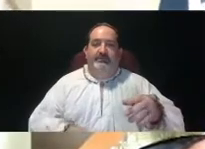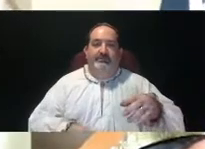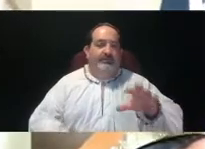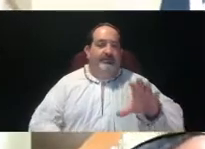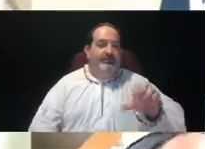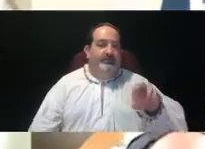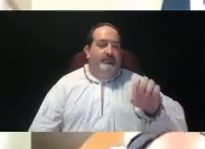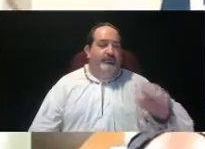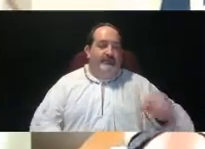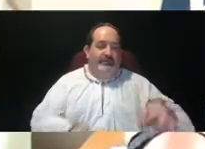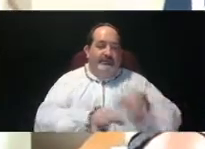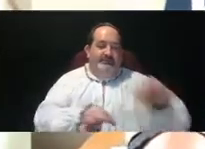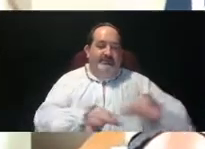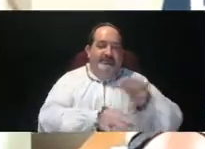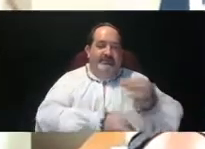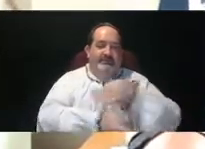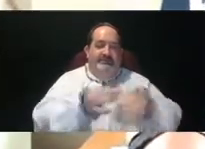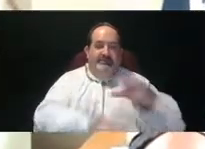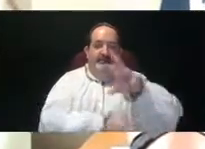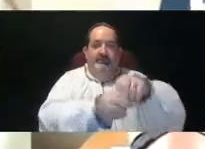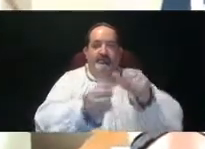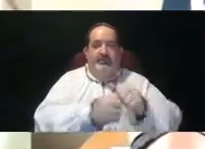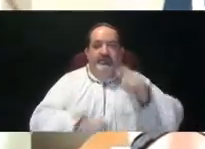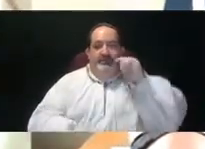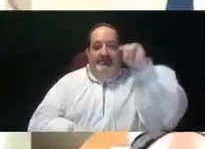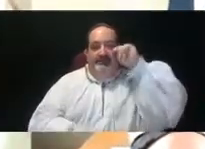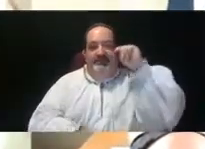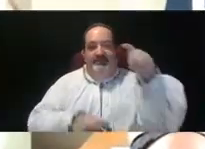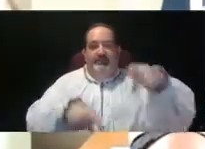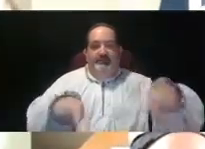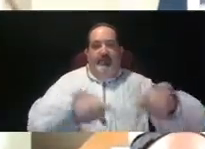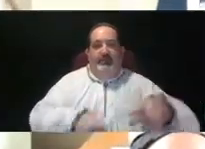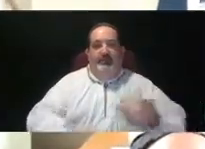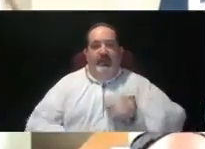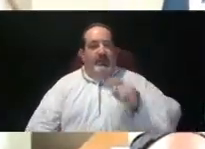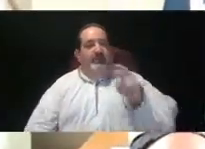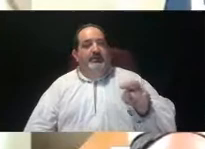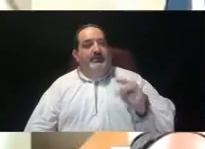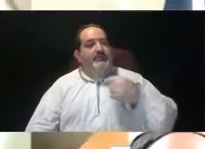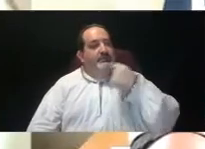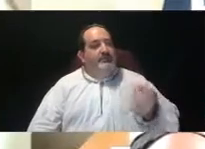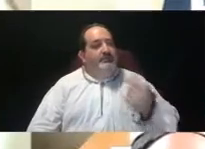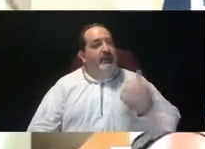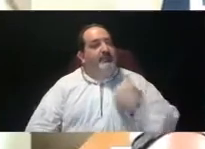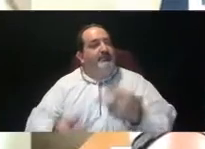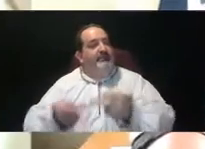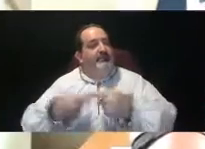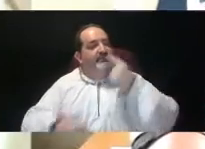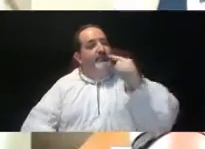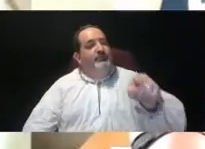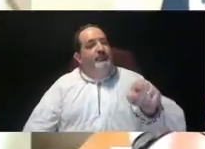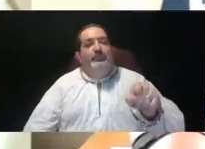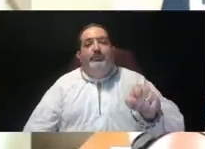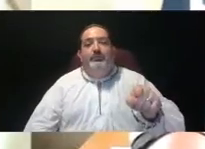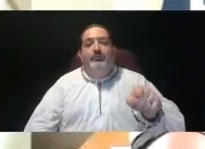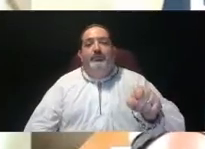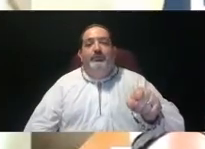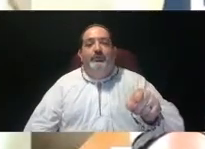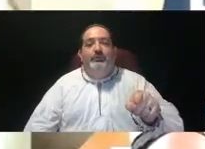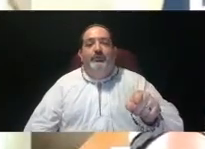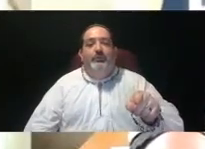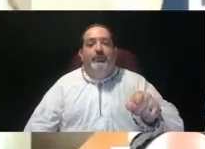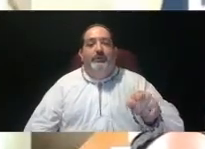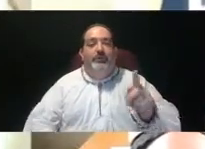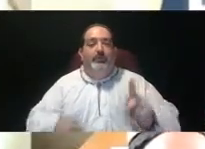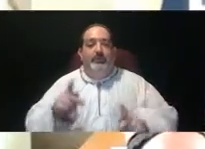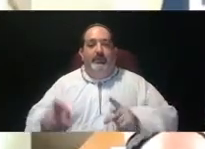instead of participating in the teenage party. And I looked at him and told him, I have a place for you where